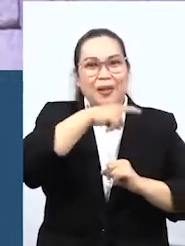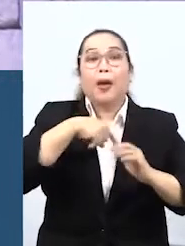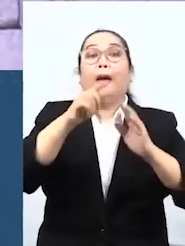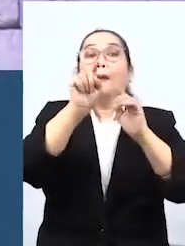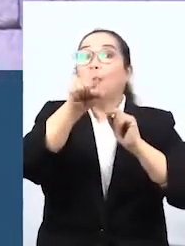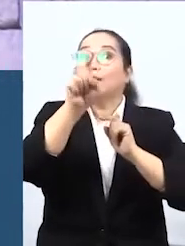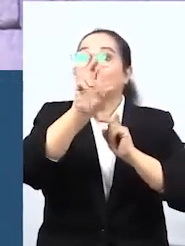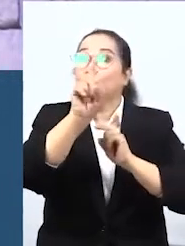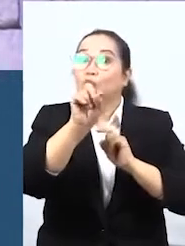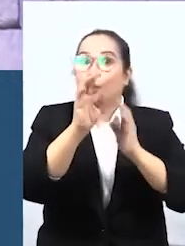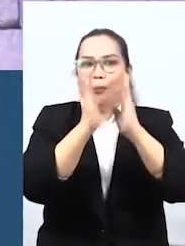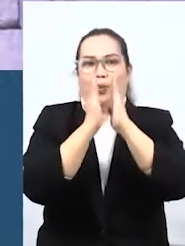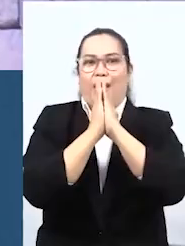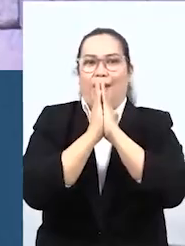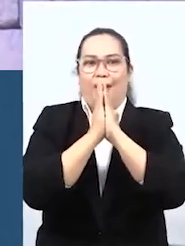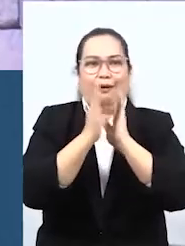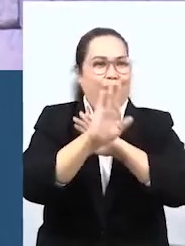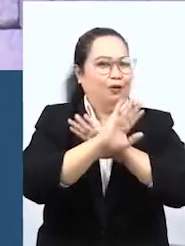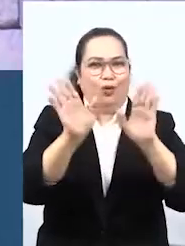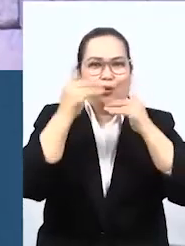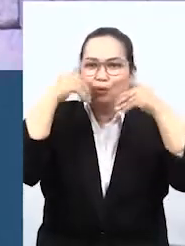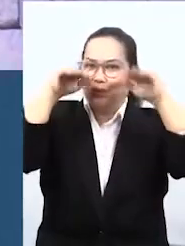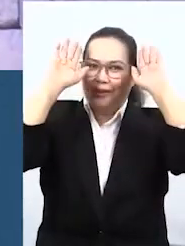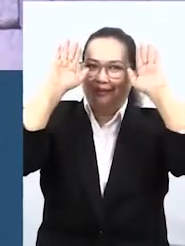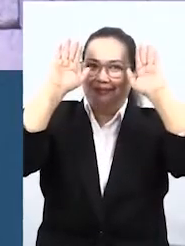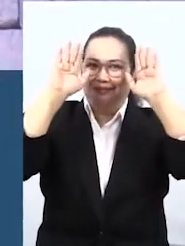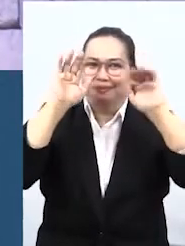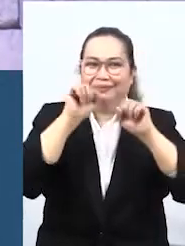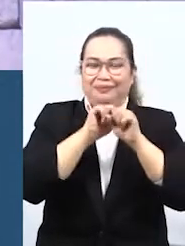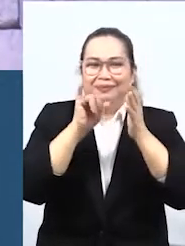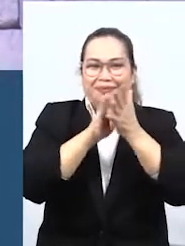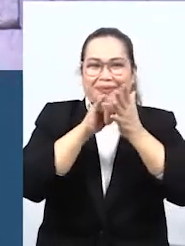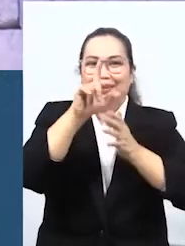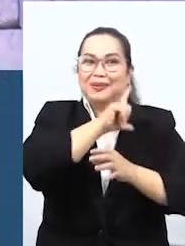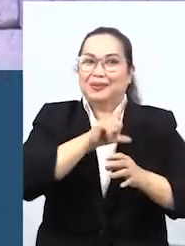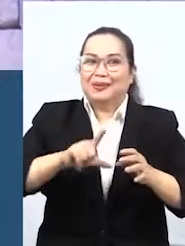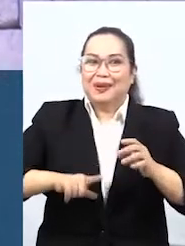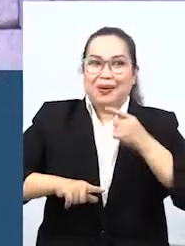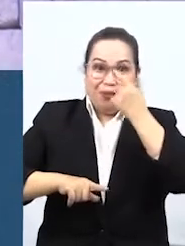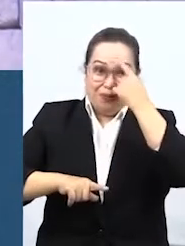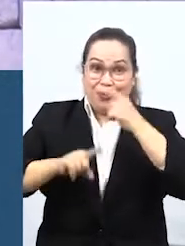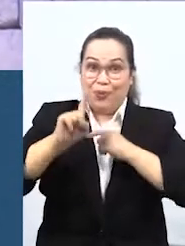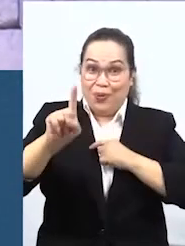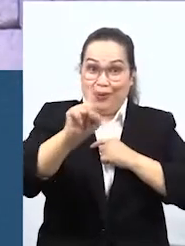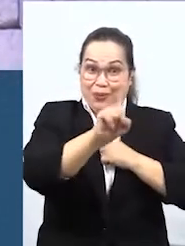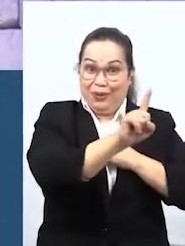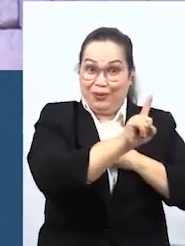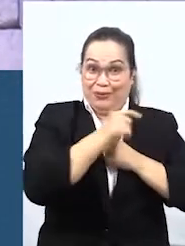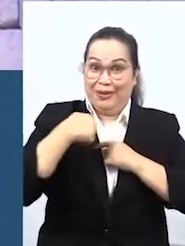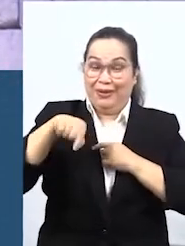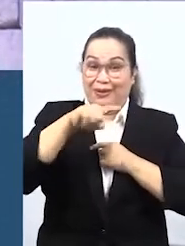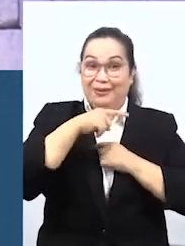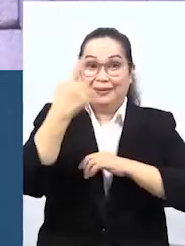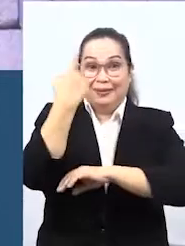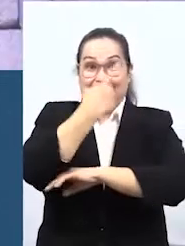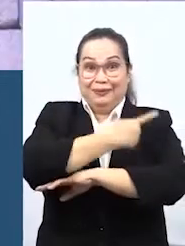pray don't give up maybe that's The Lord's word for each One Of Us today life